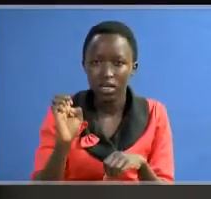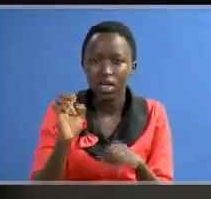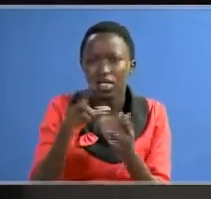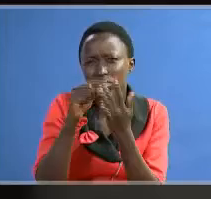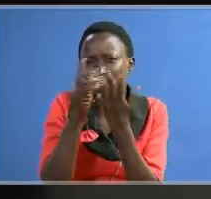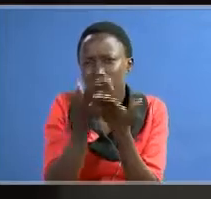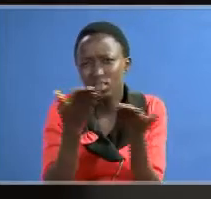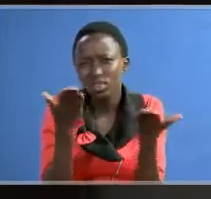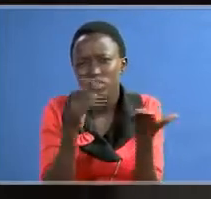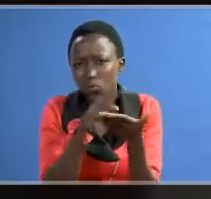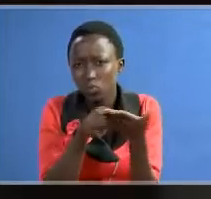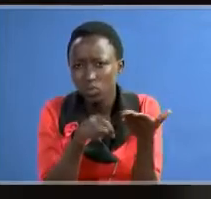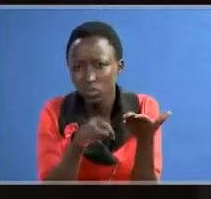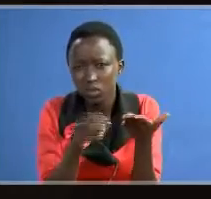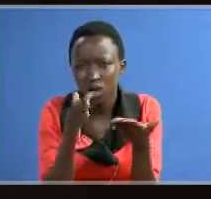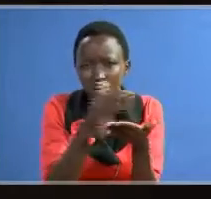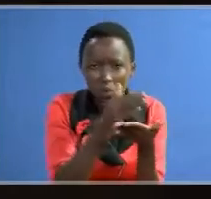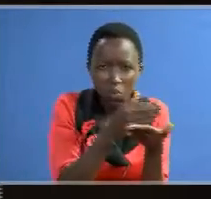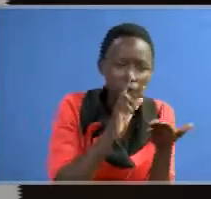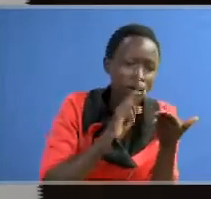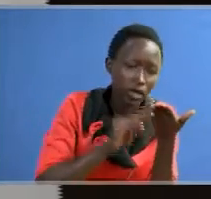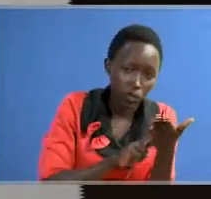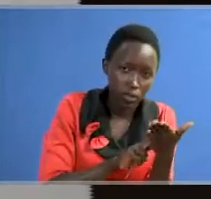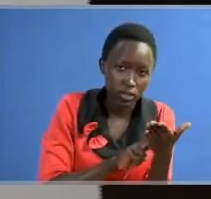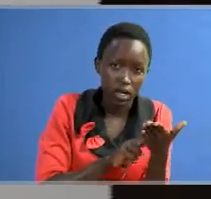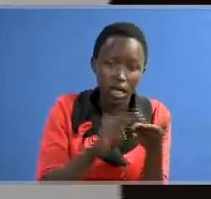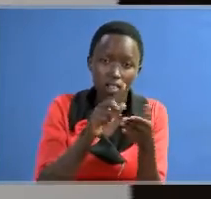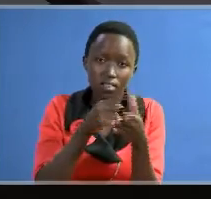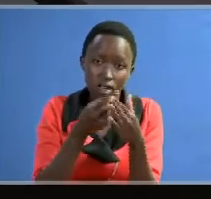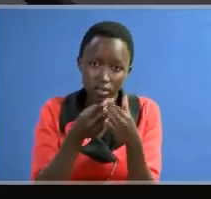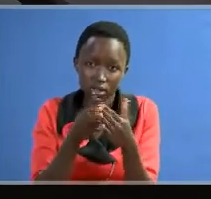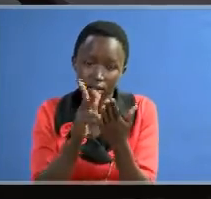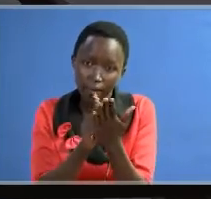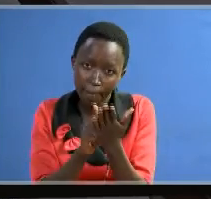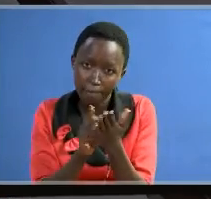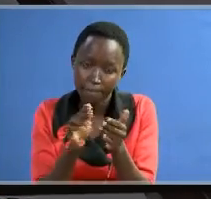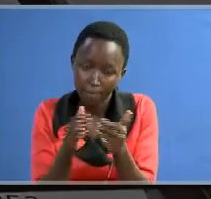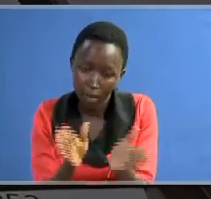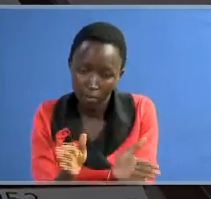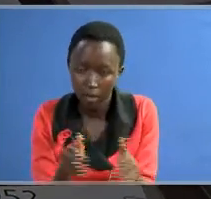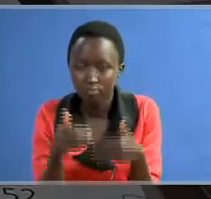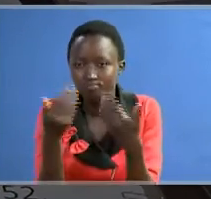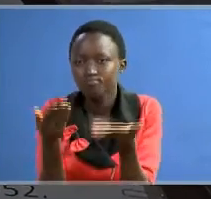just to collect the records and give them to the public.